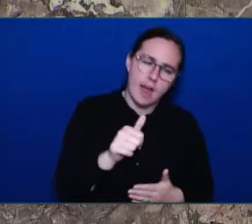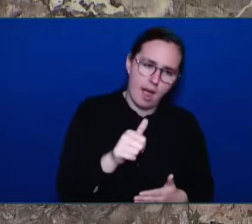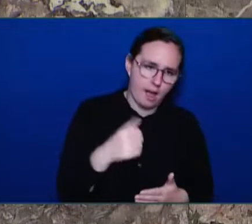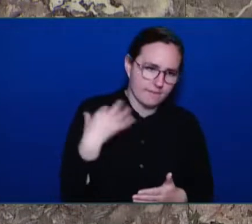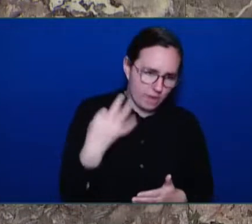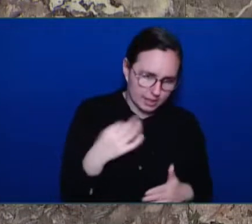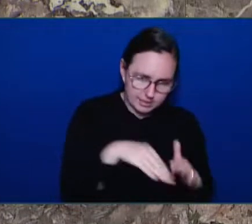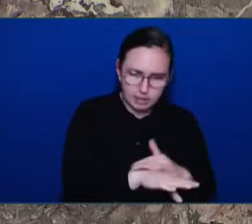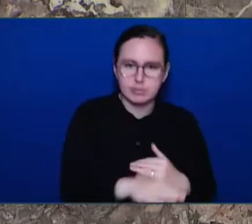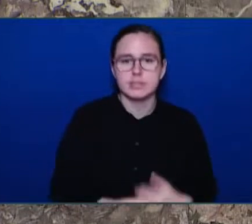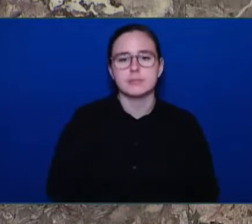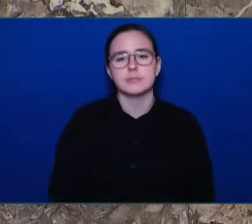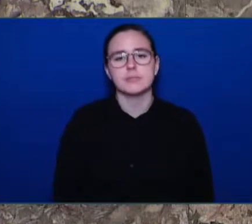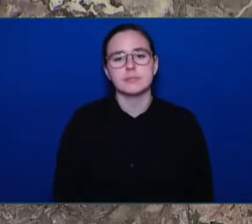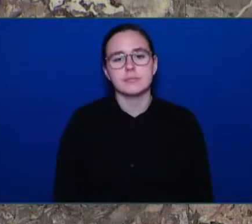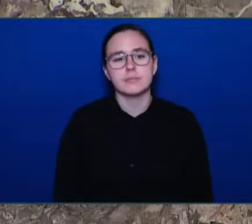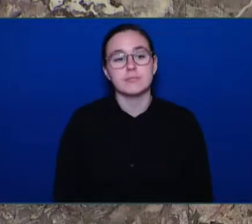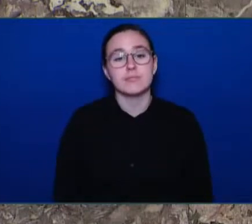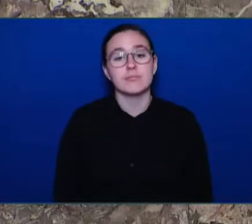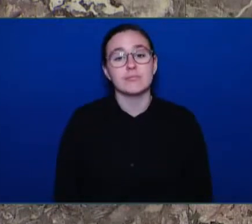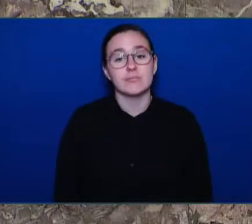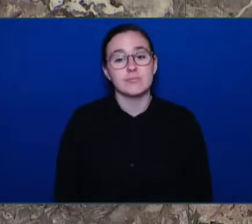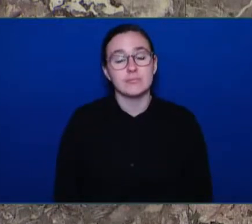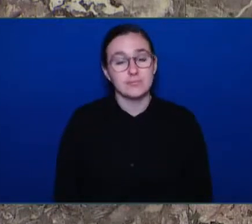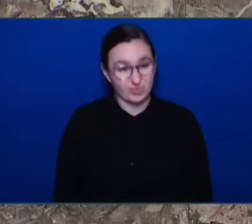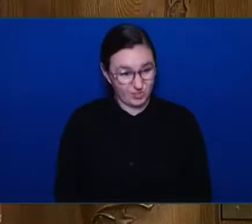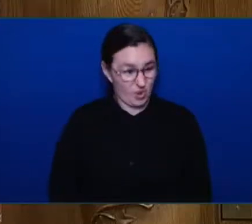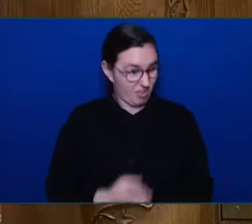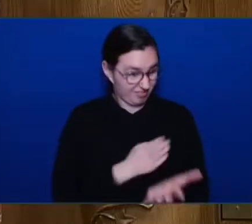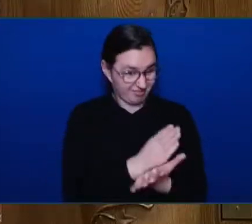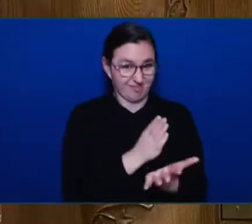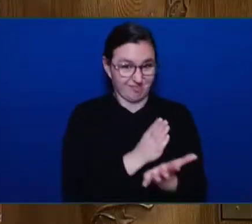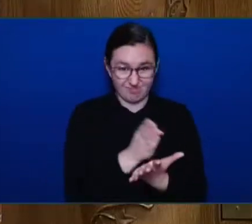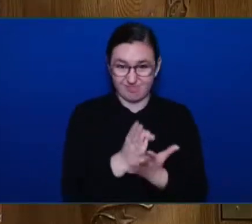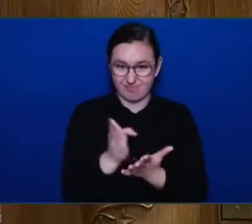building the system of care that people need and deserve.